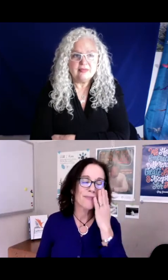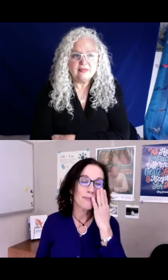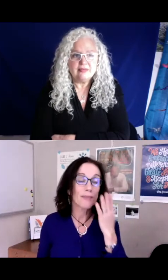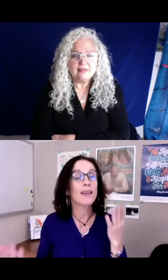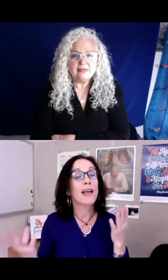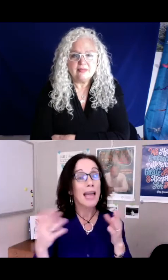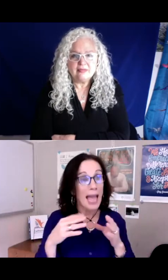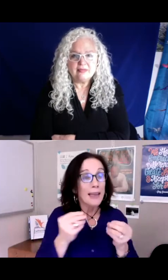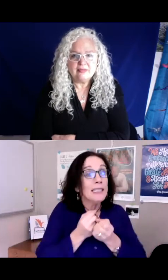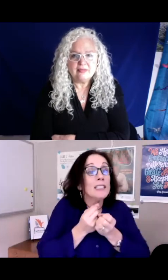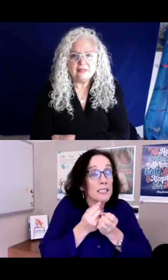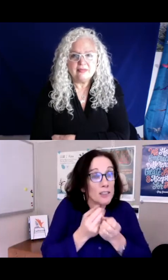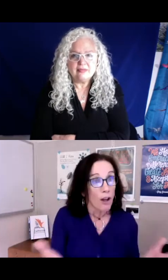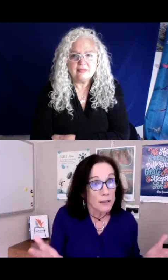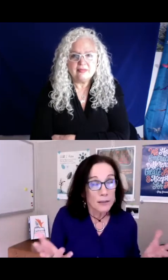teacher is talking.